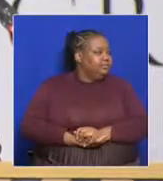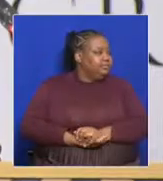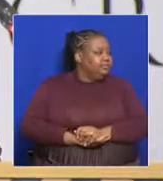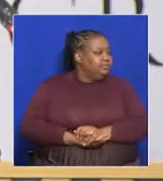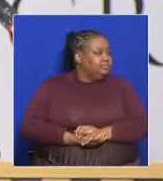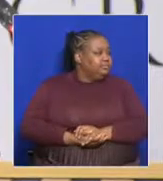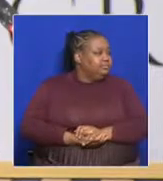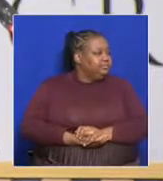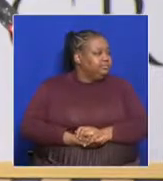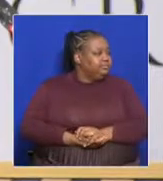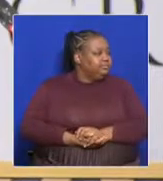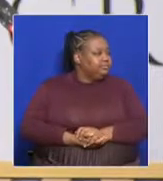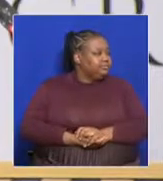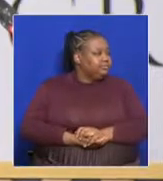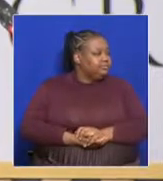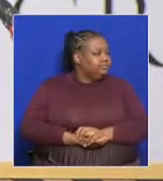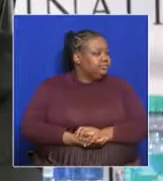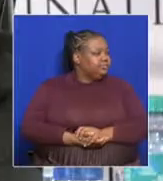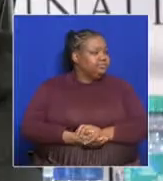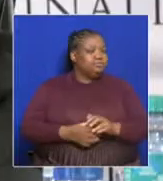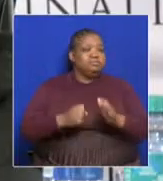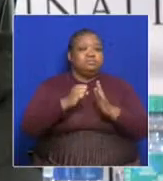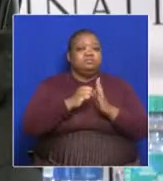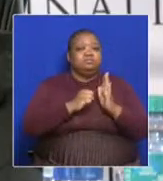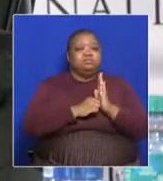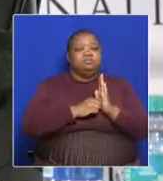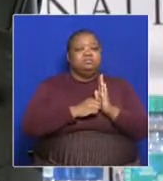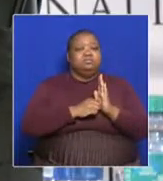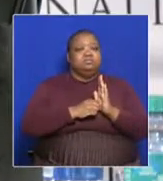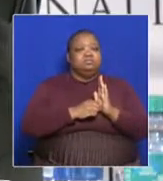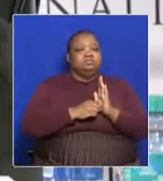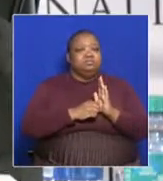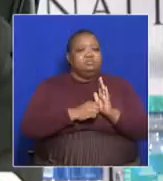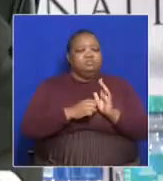Whose statement are we looking for? Looking for Governor.